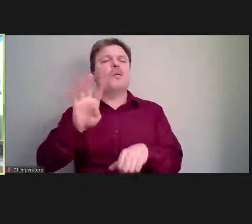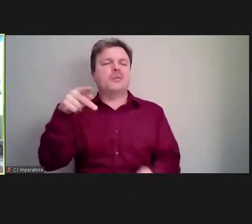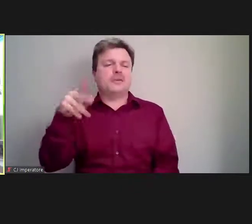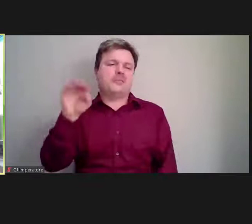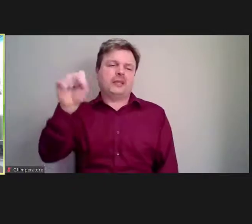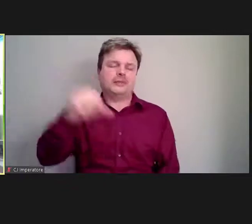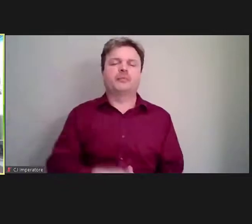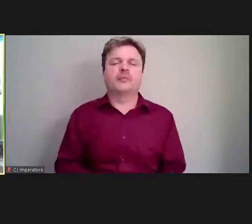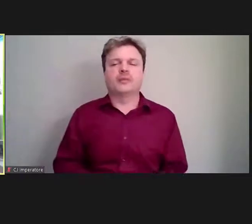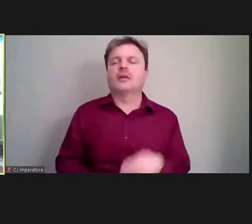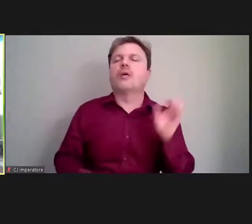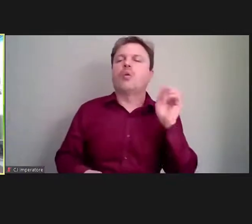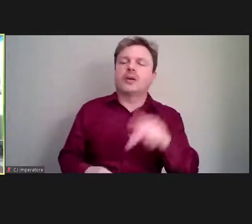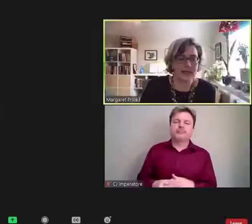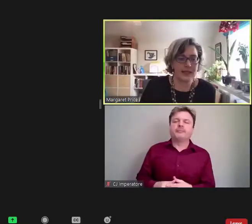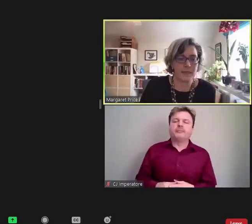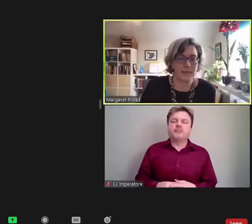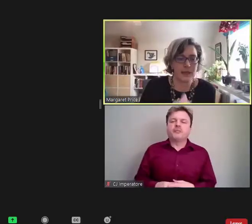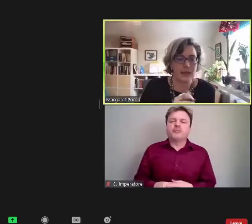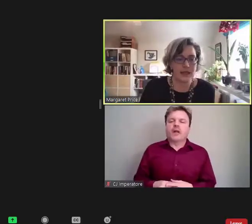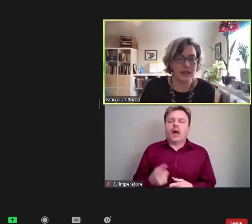I don't think that